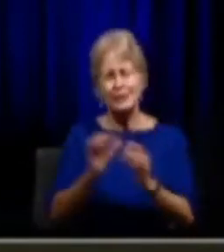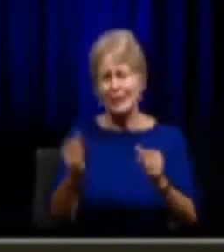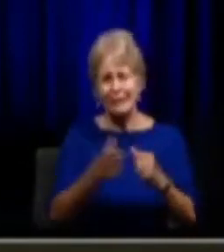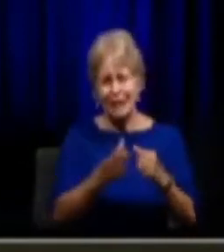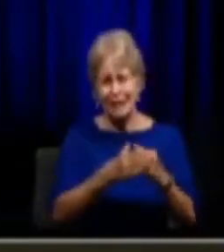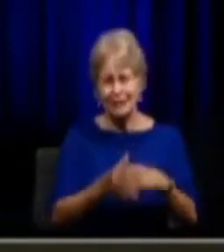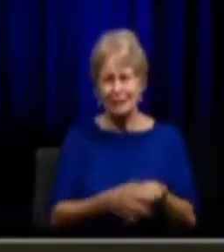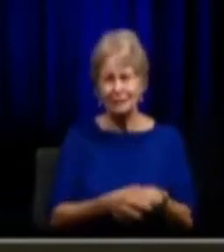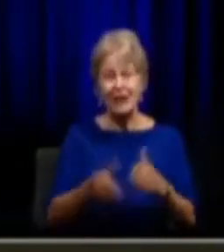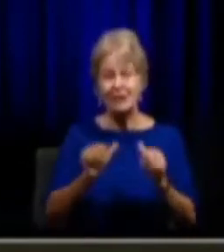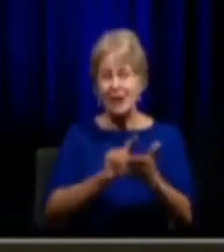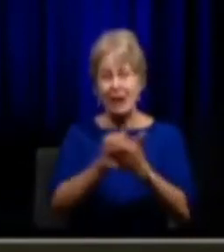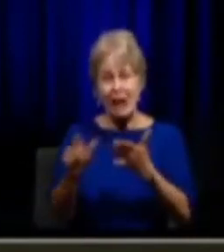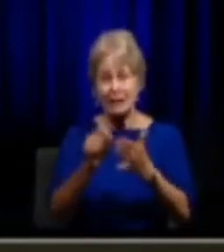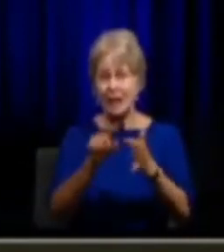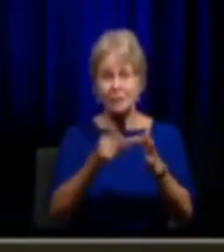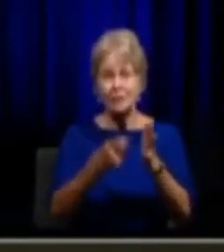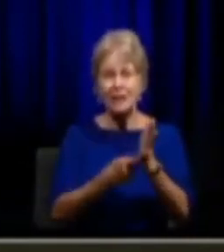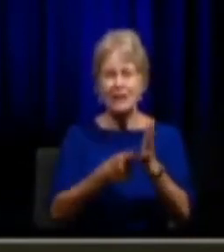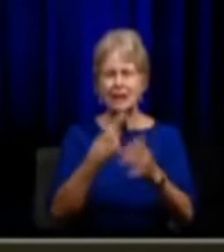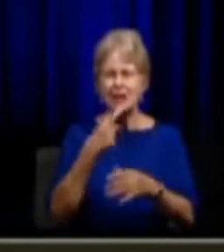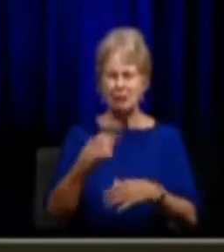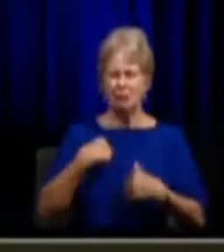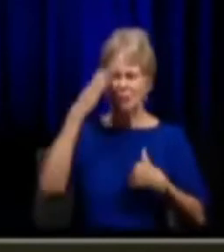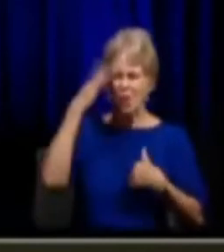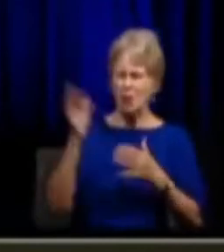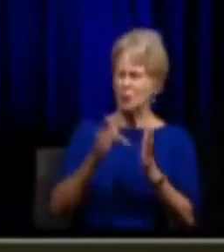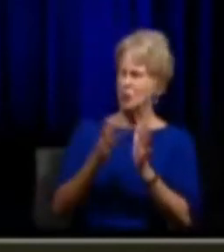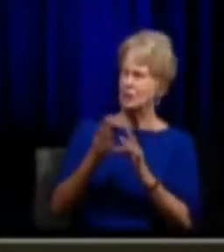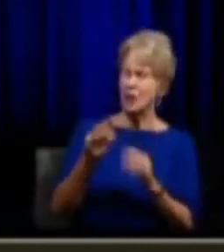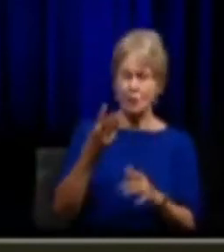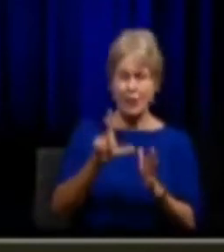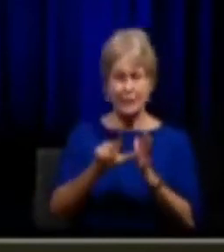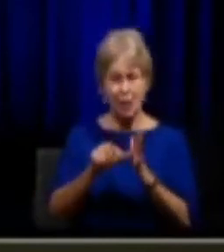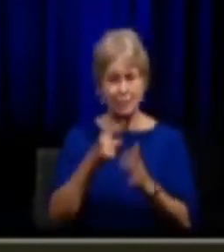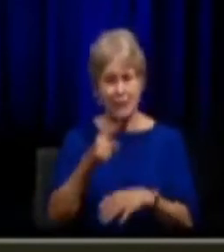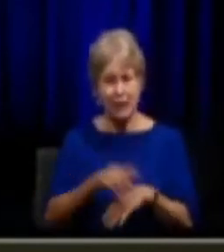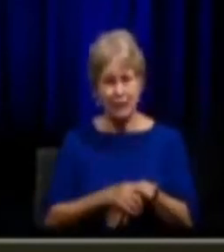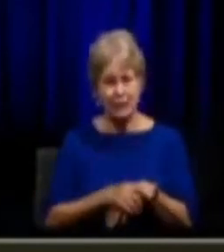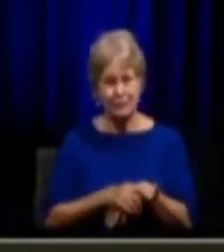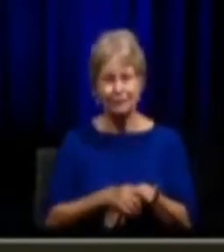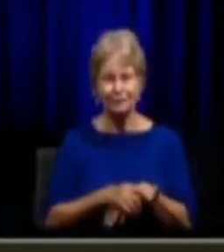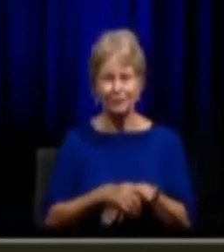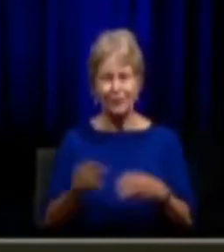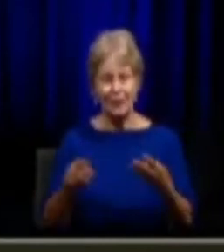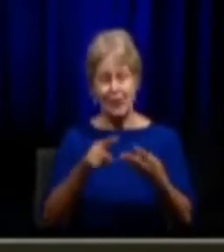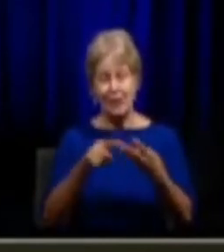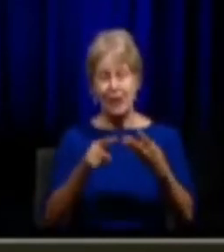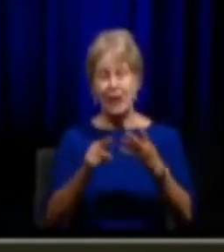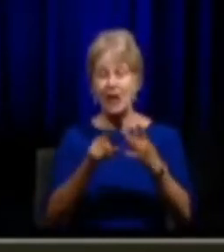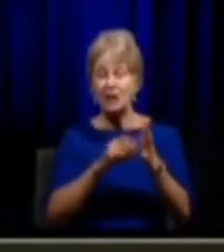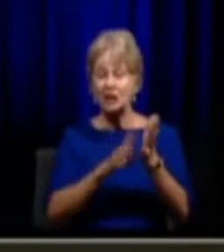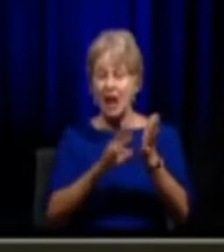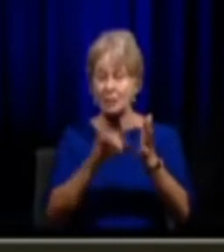important time, critical point in time. Don't know that man. I don't know who he is. James and John were known as the Sons of